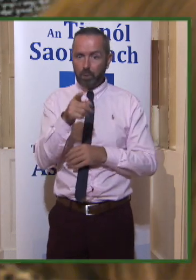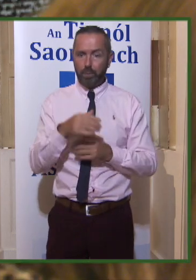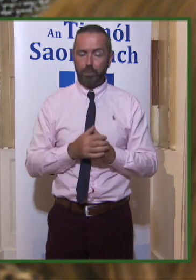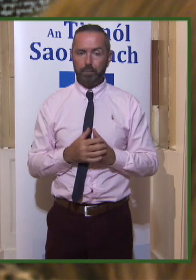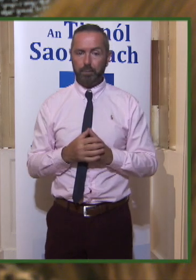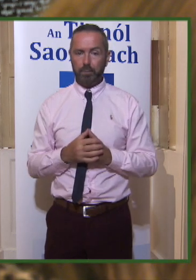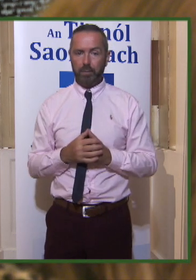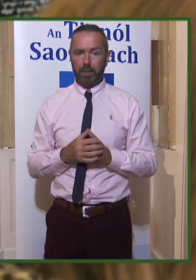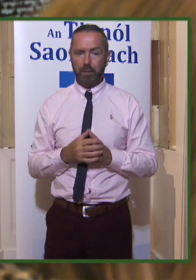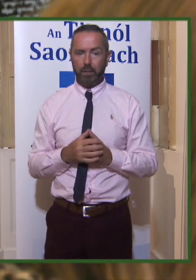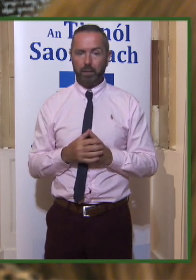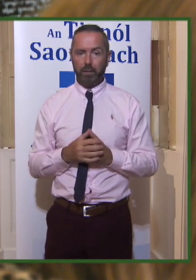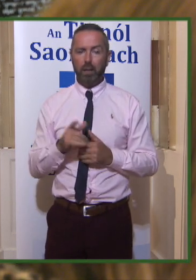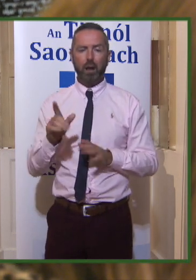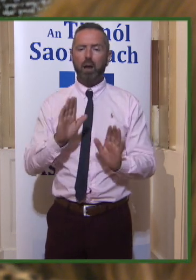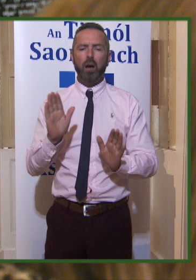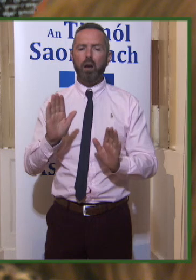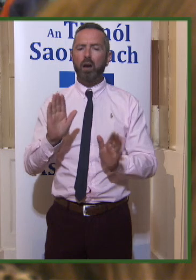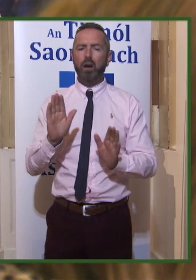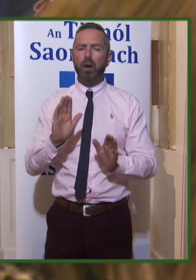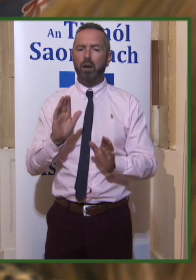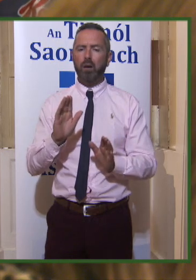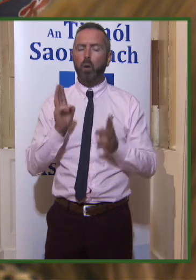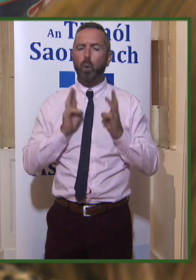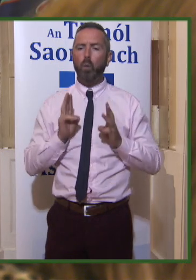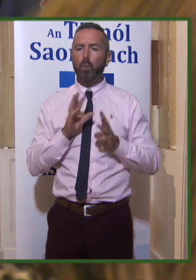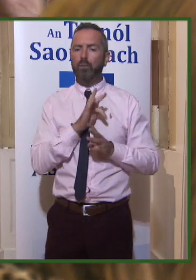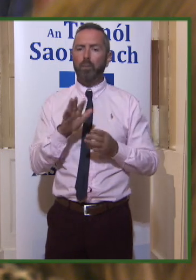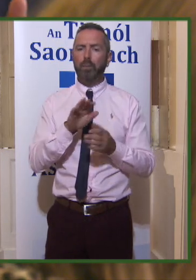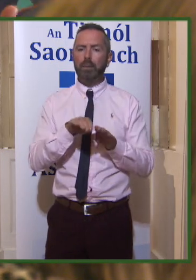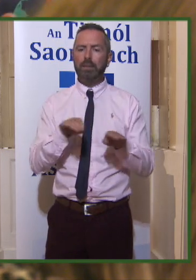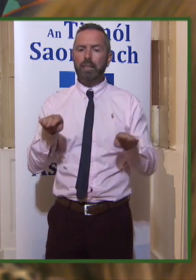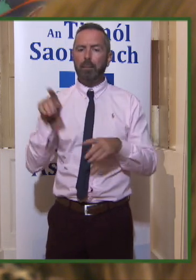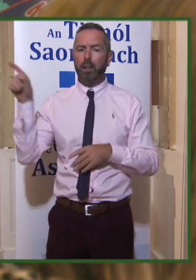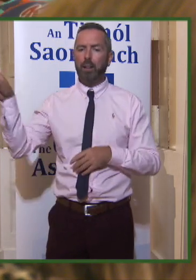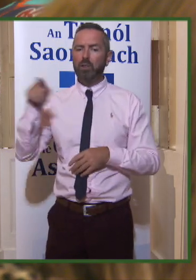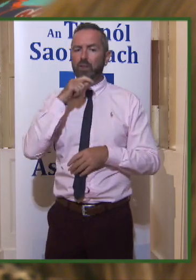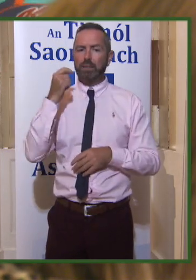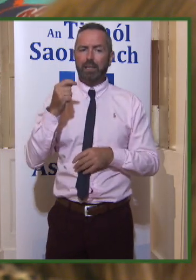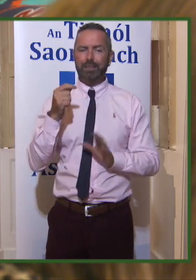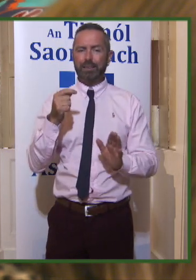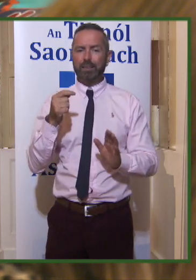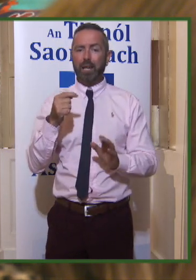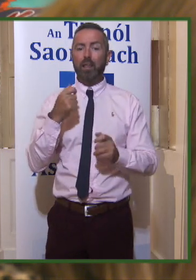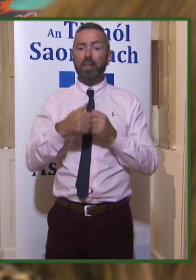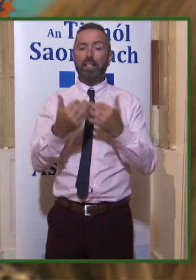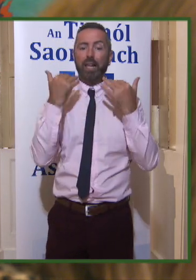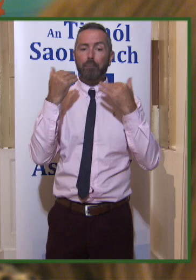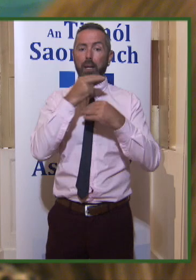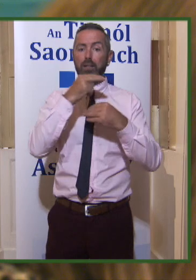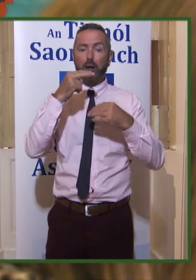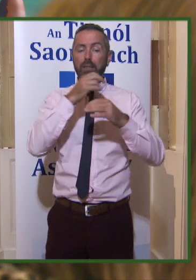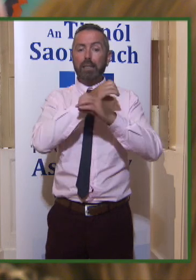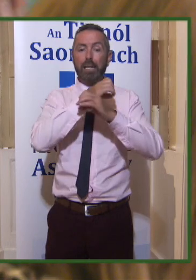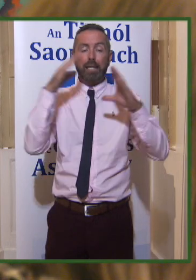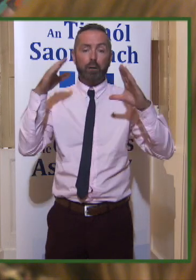ballot paper, though, and my concern is that things are being defined in a room somewhere that's not clear to the people who are actually voting. Would you like 5 to 10 years